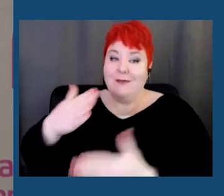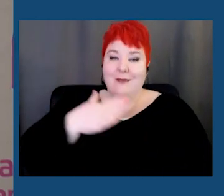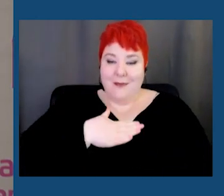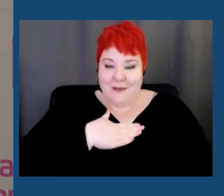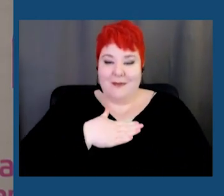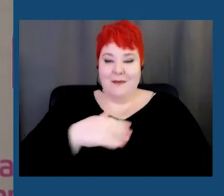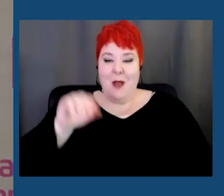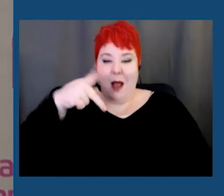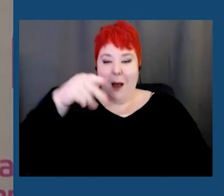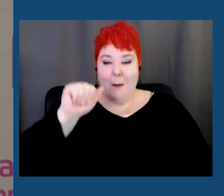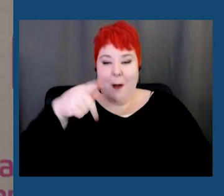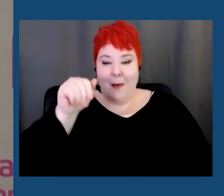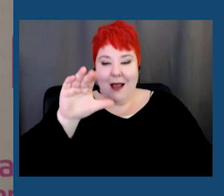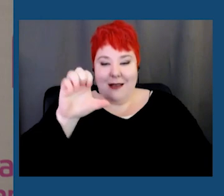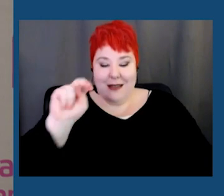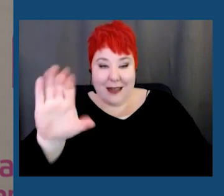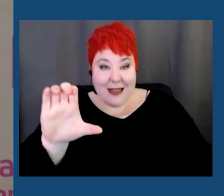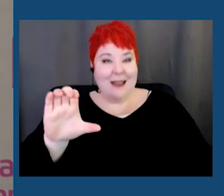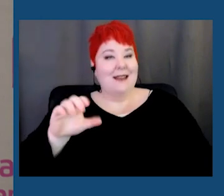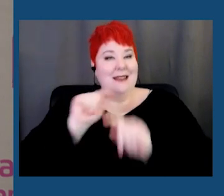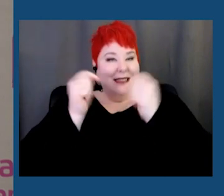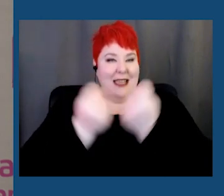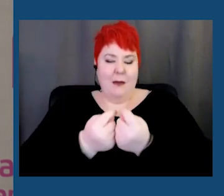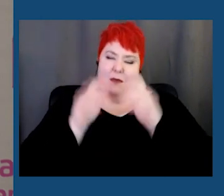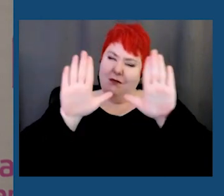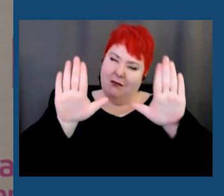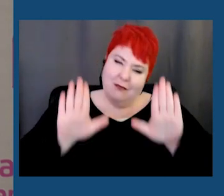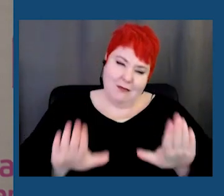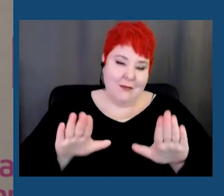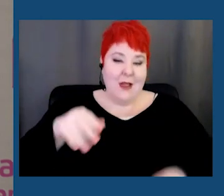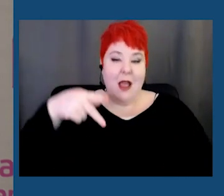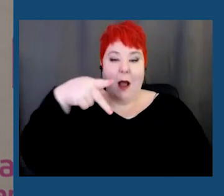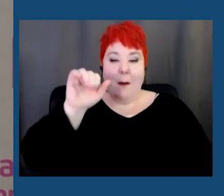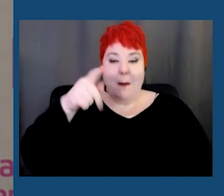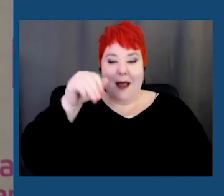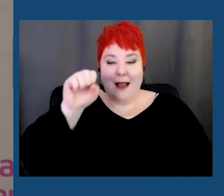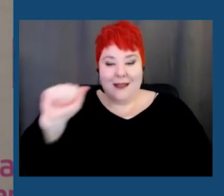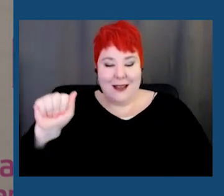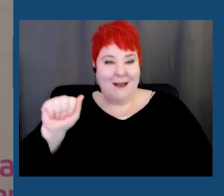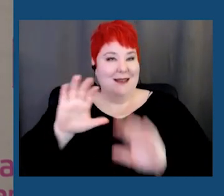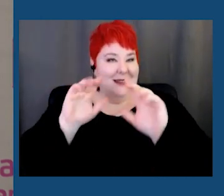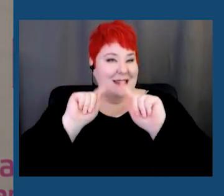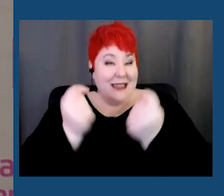the most amazing team I could possibly have. So thank you so much for everybody's hard work.